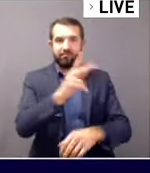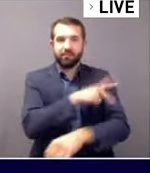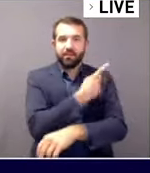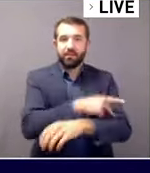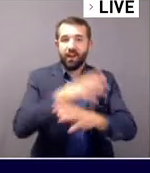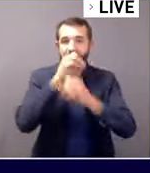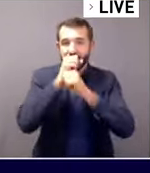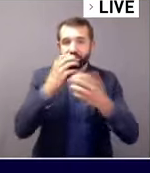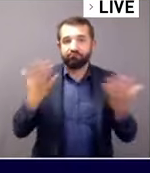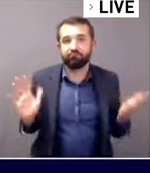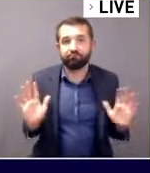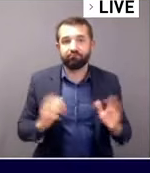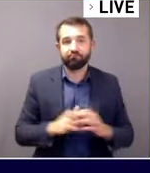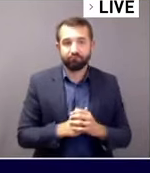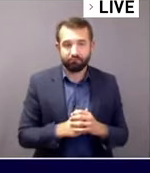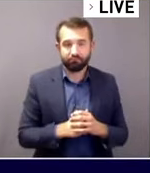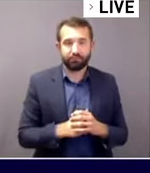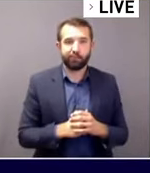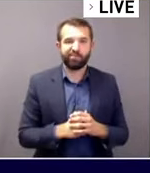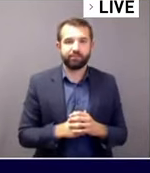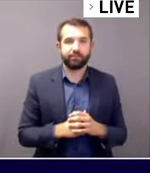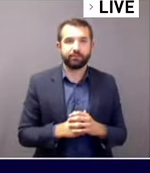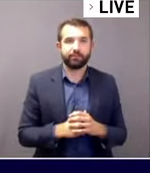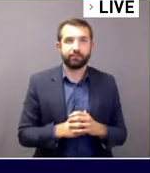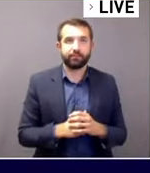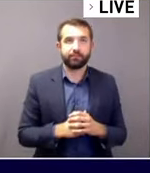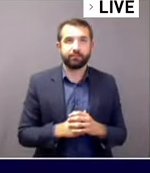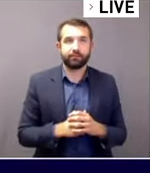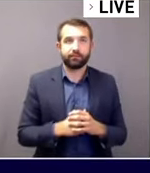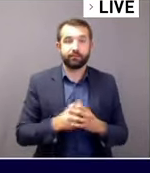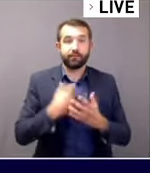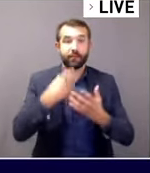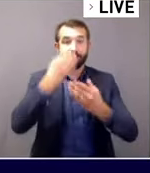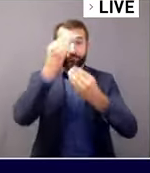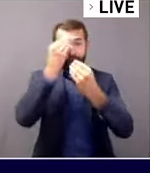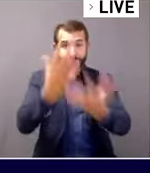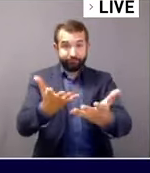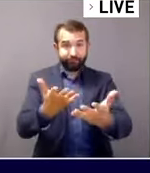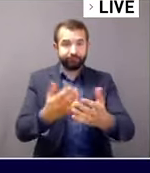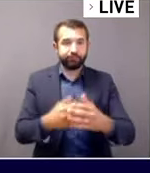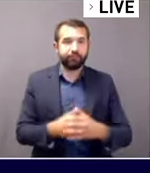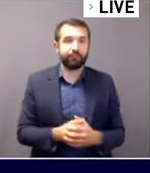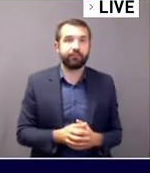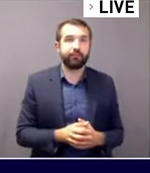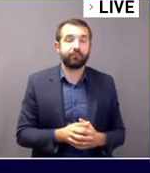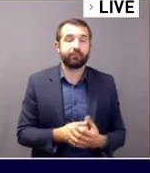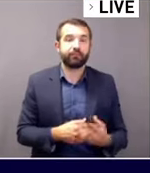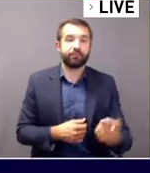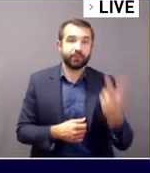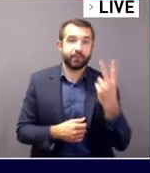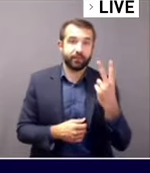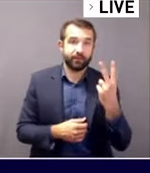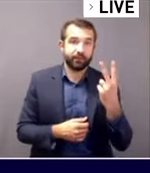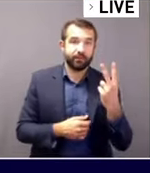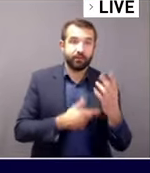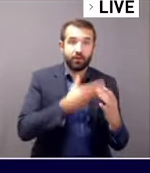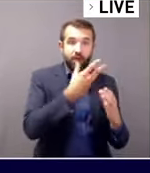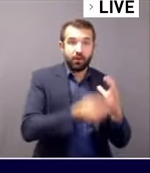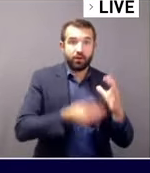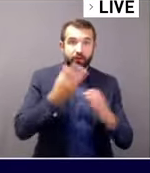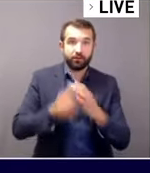What I will tell you is that there are now two deaths that have been associated with the Millinocket wedding.